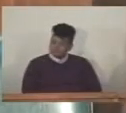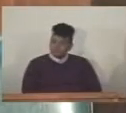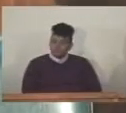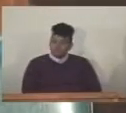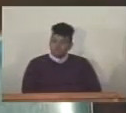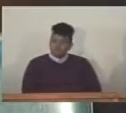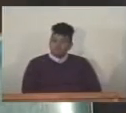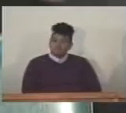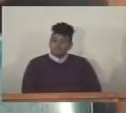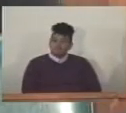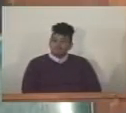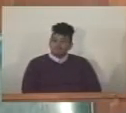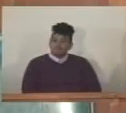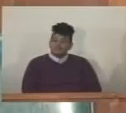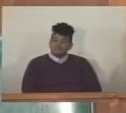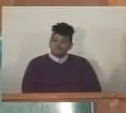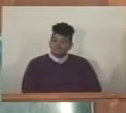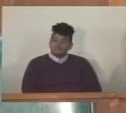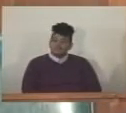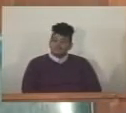And maybe